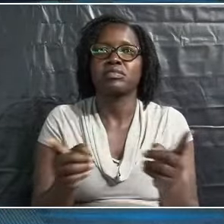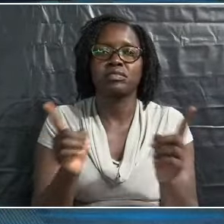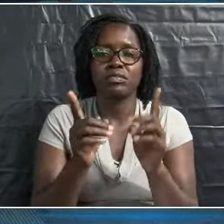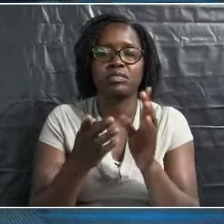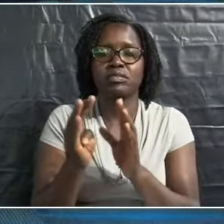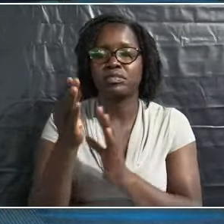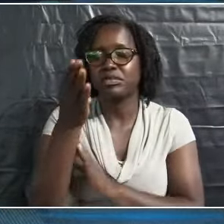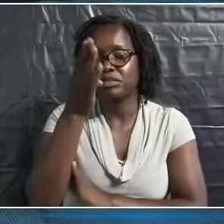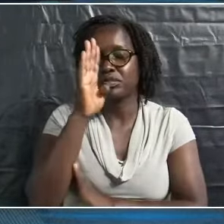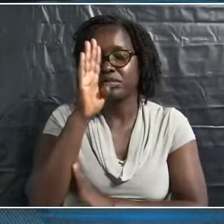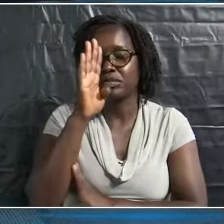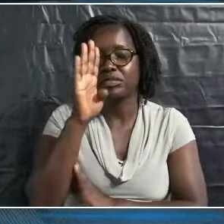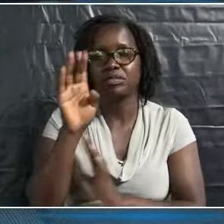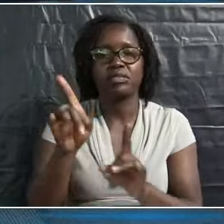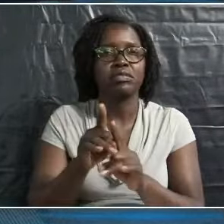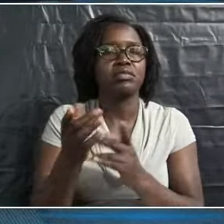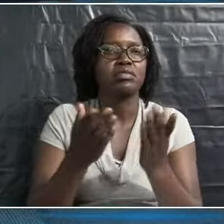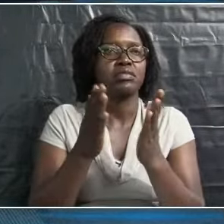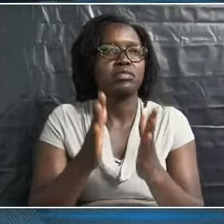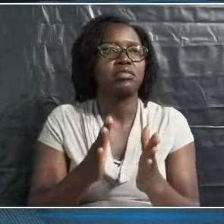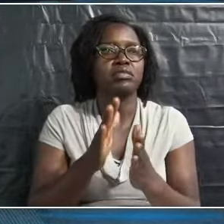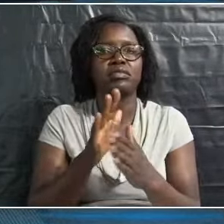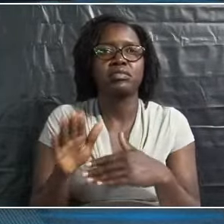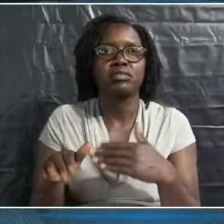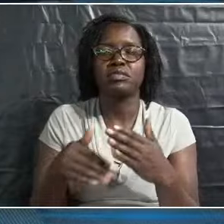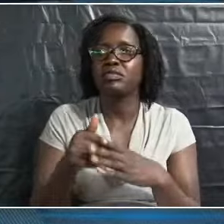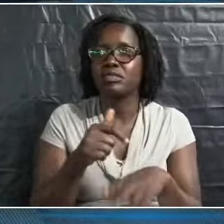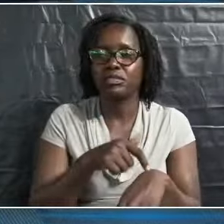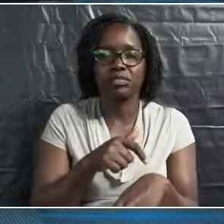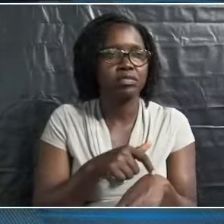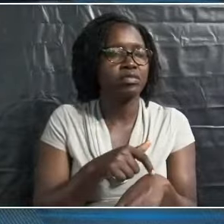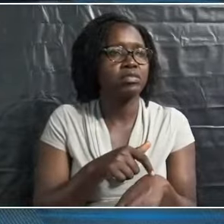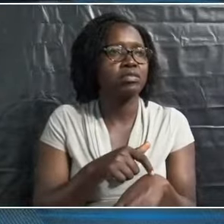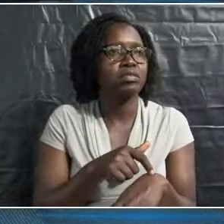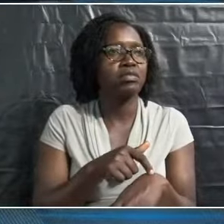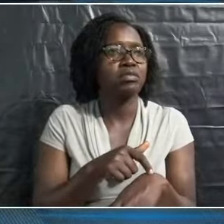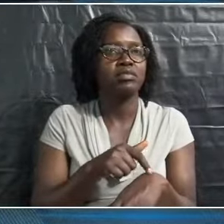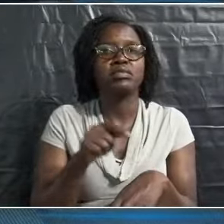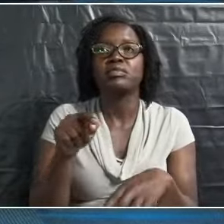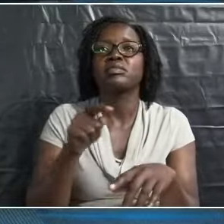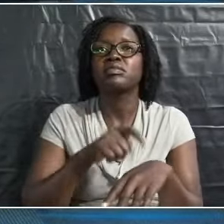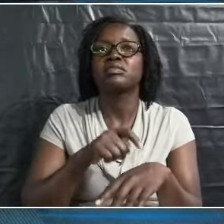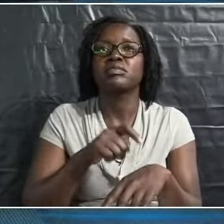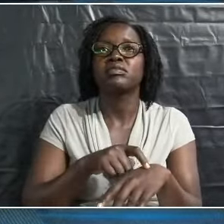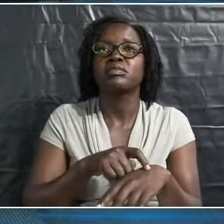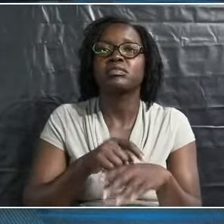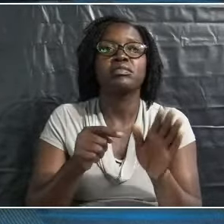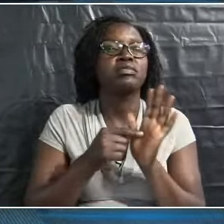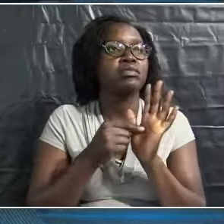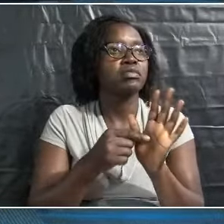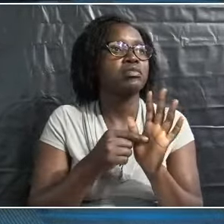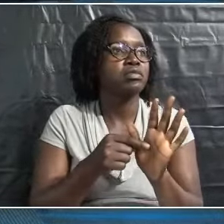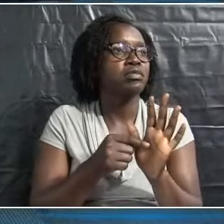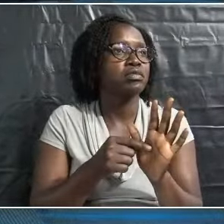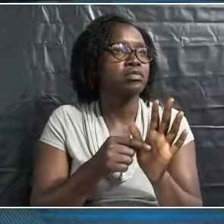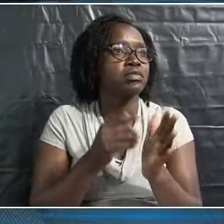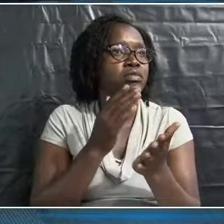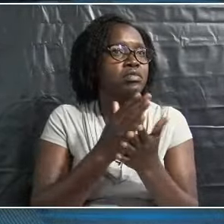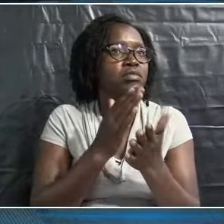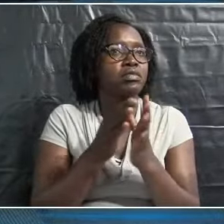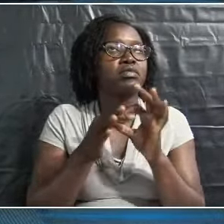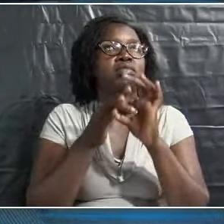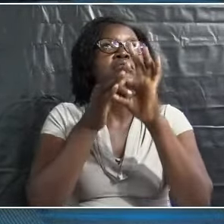God as stewards of all times, that is a time to display that it truly